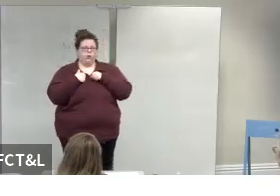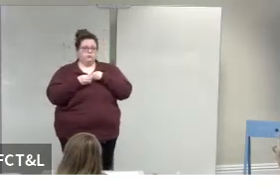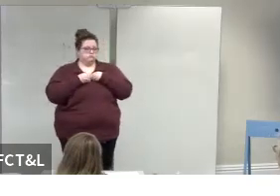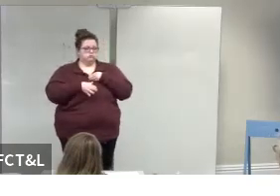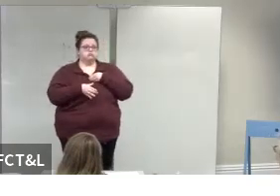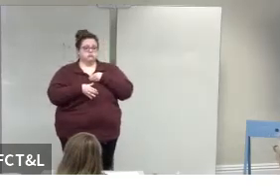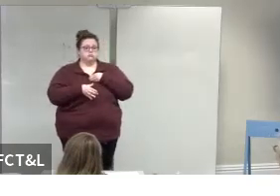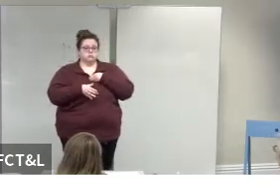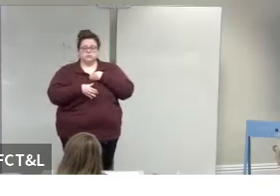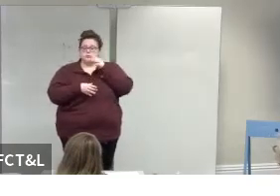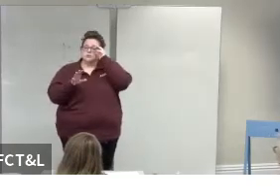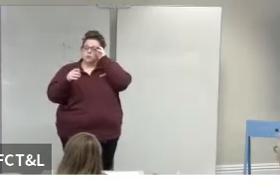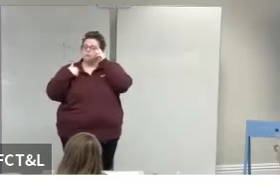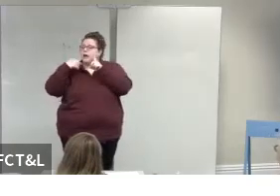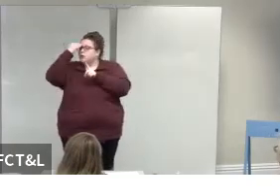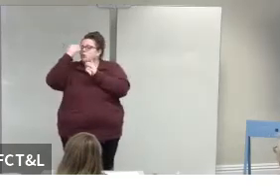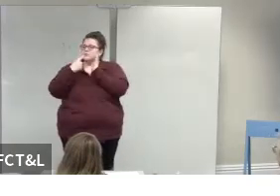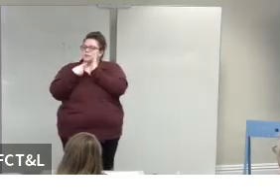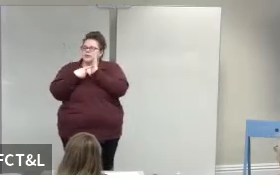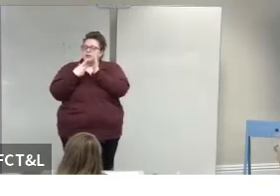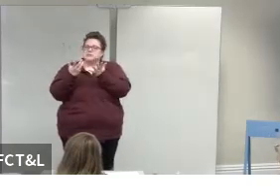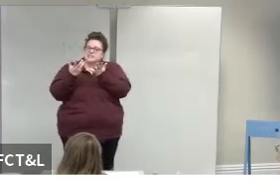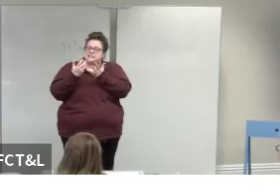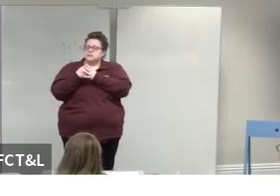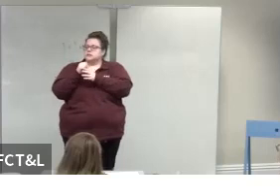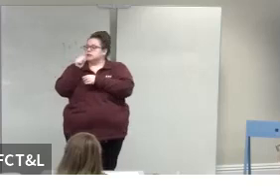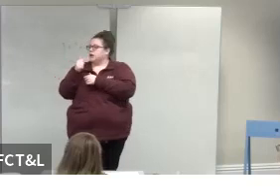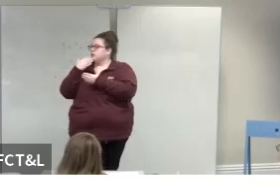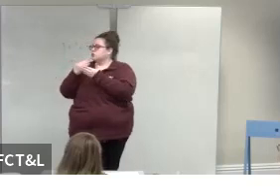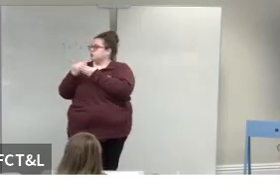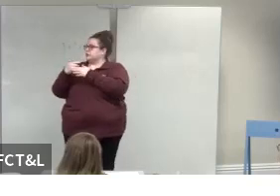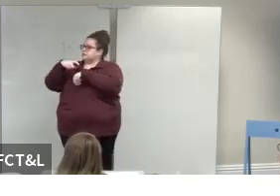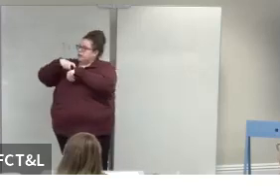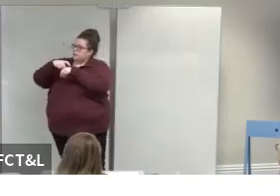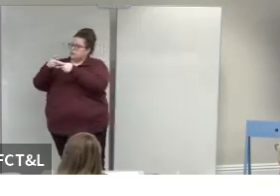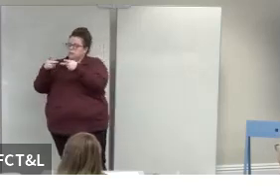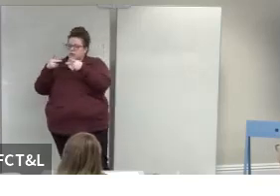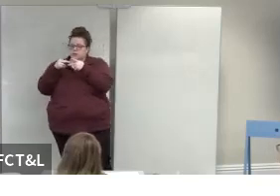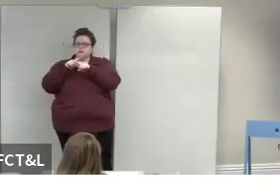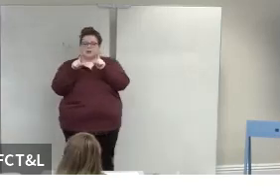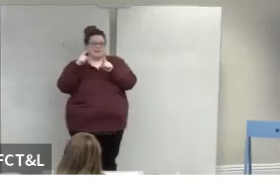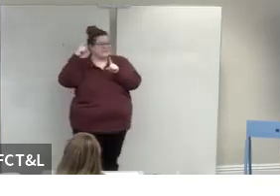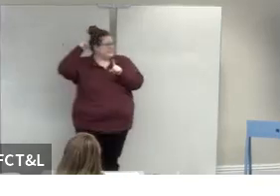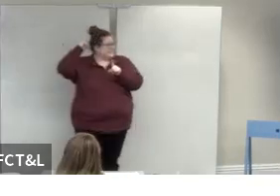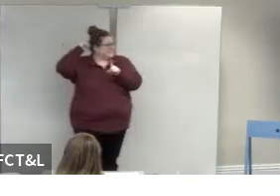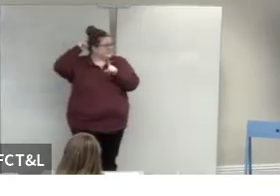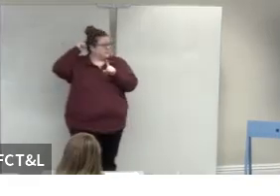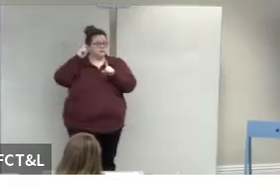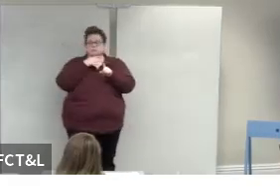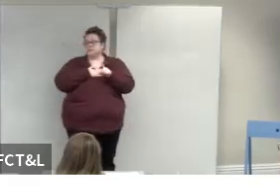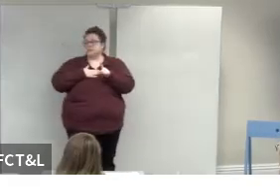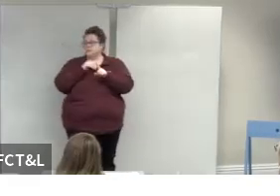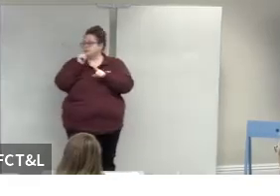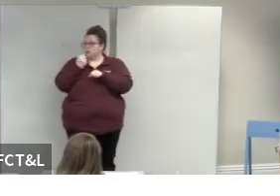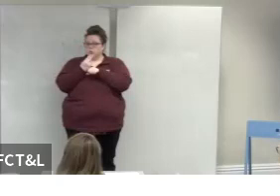to me. And it's very demeaning. I know that sometimes it's not the right time or